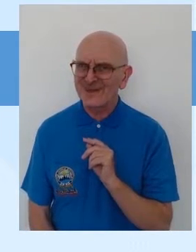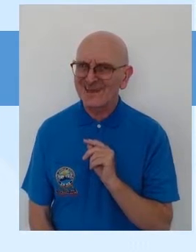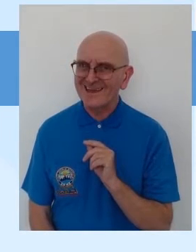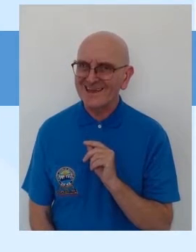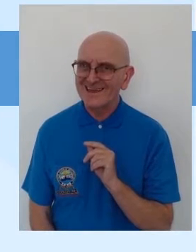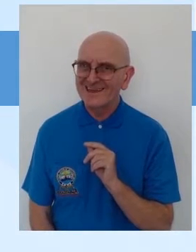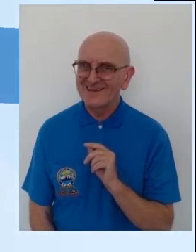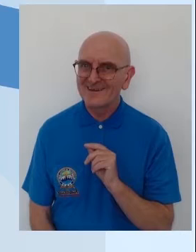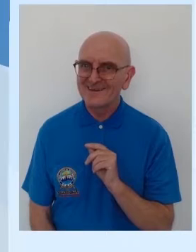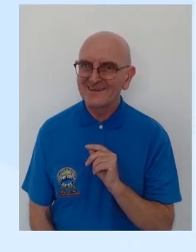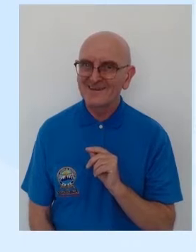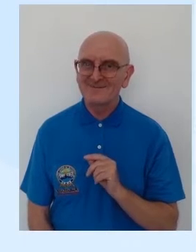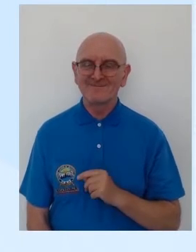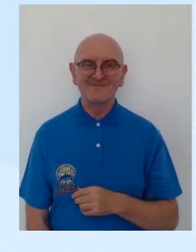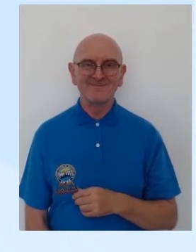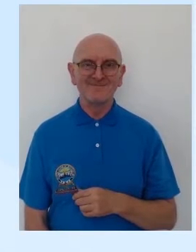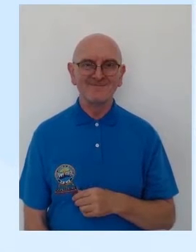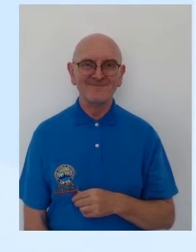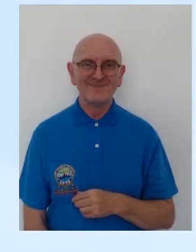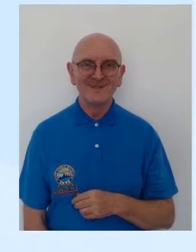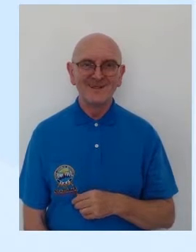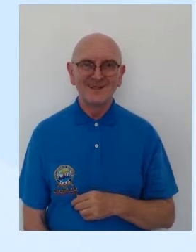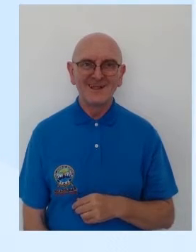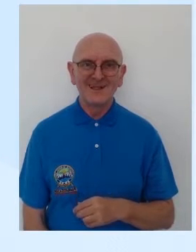What do you think?